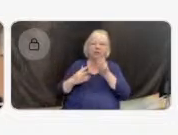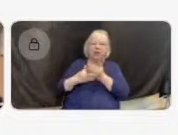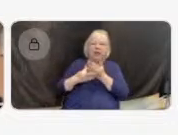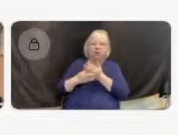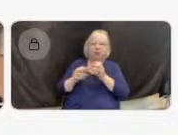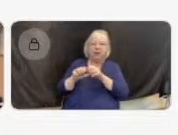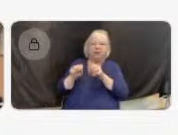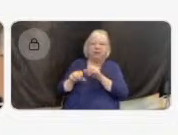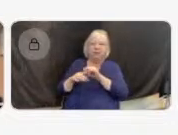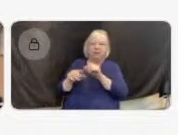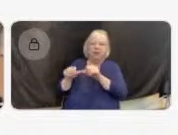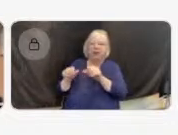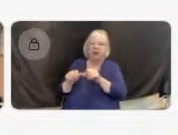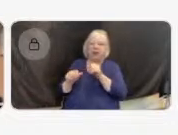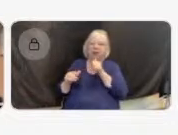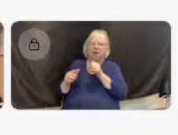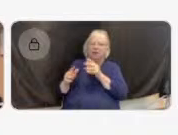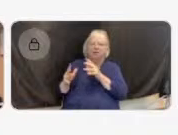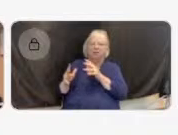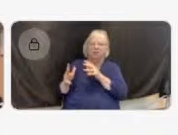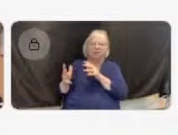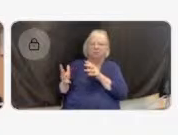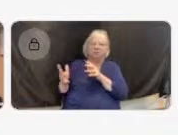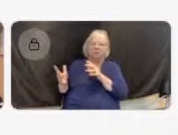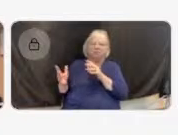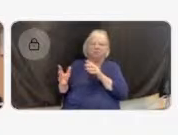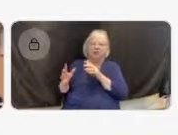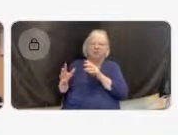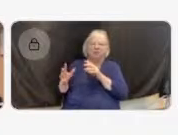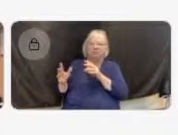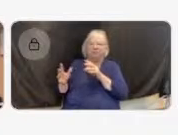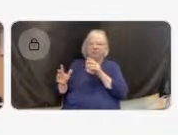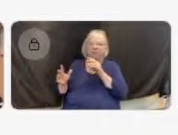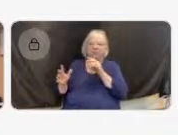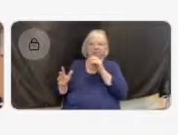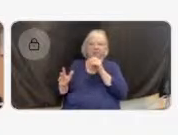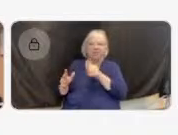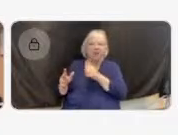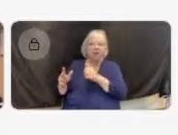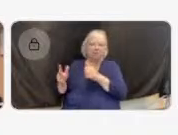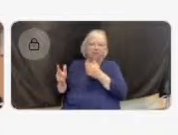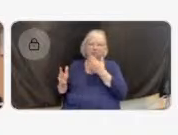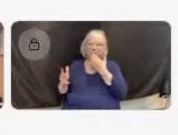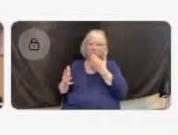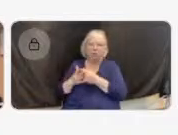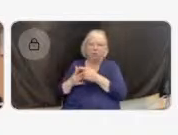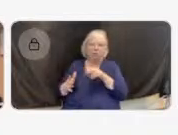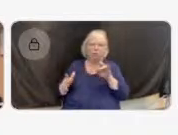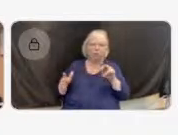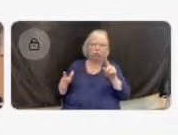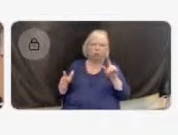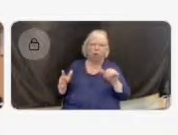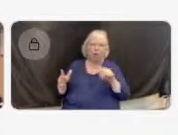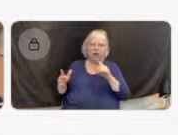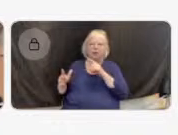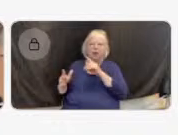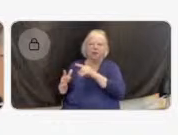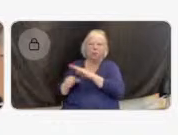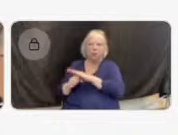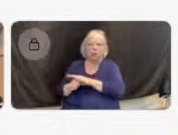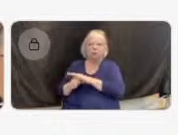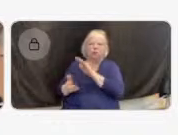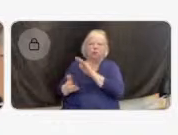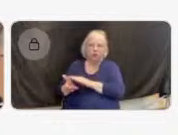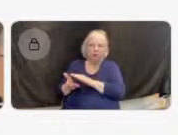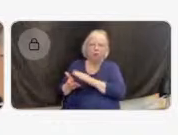that area is deficient. Their pressures are low, their flows are low, and they're excited about the fact, and they're going to spend the money to extend over